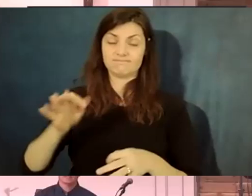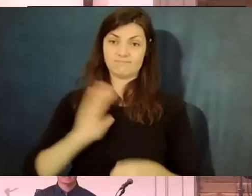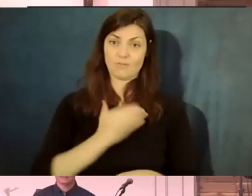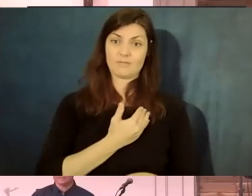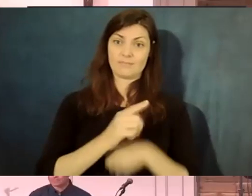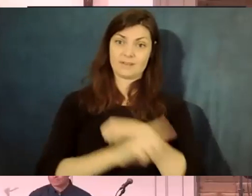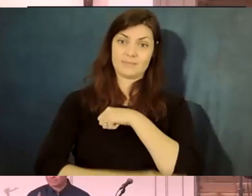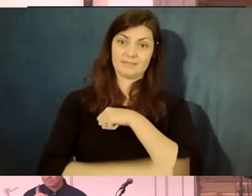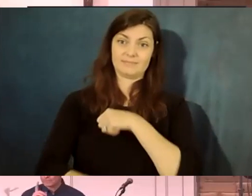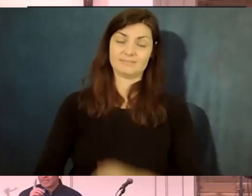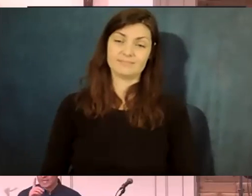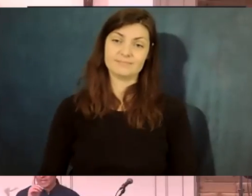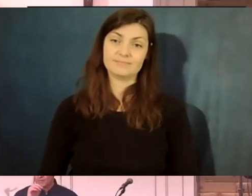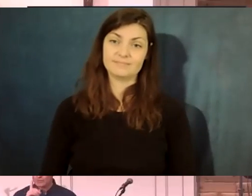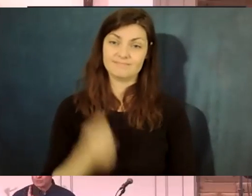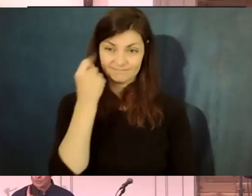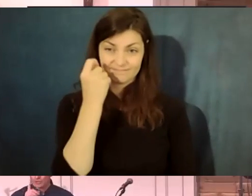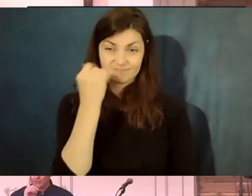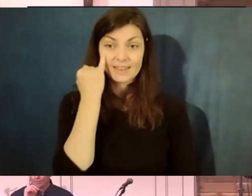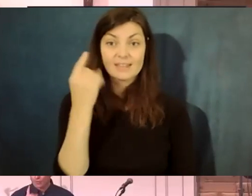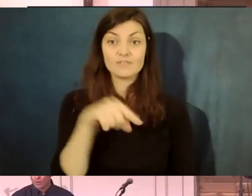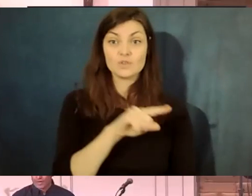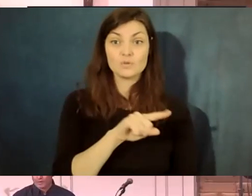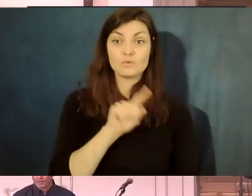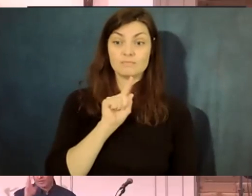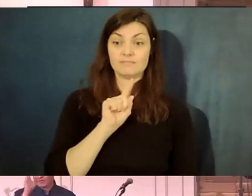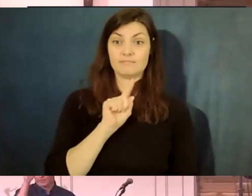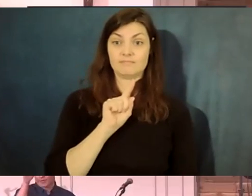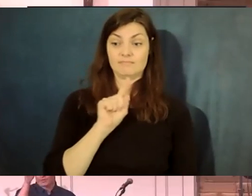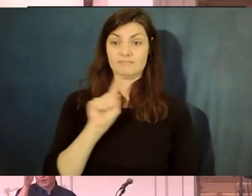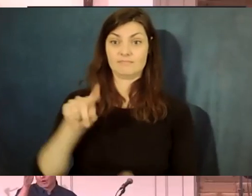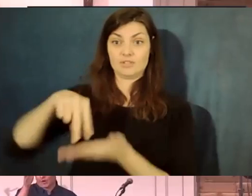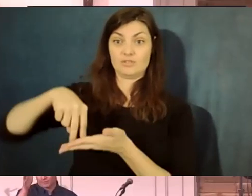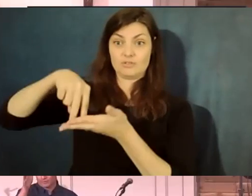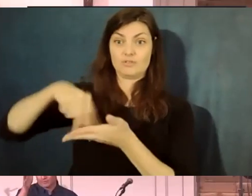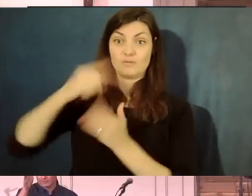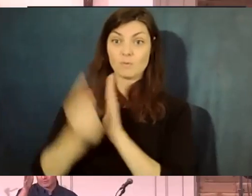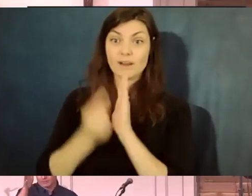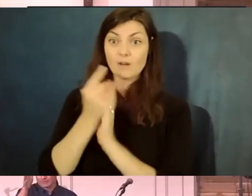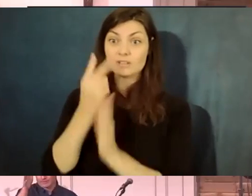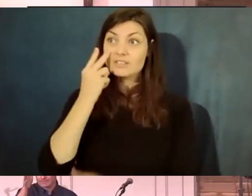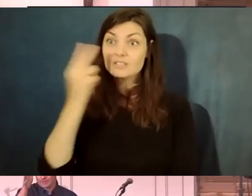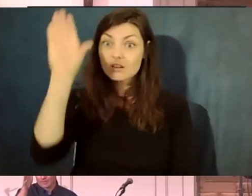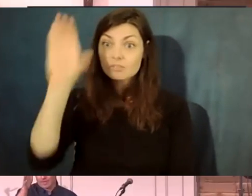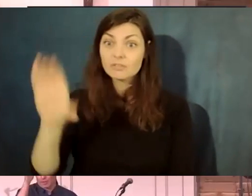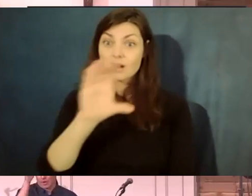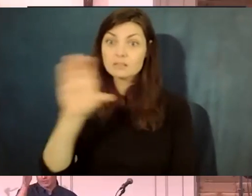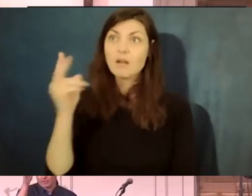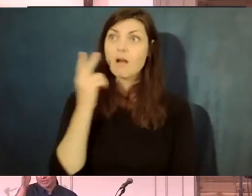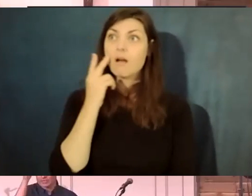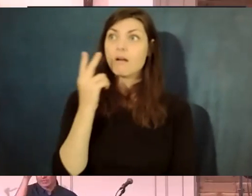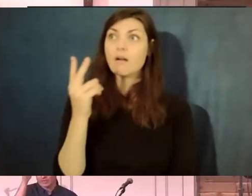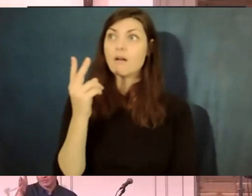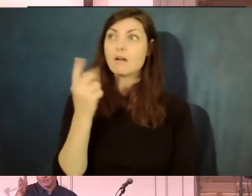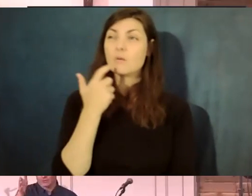Let me tell you, if you stood for 1 hour in front of the cross and watched